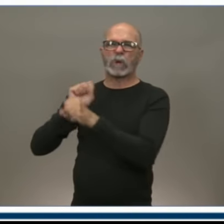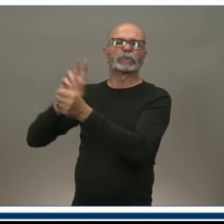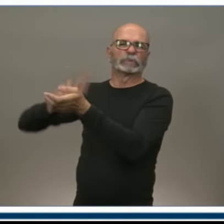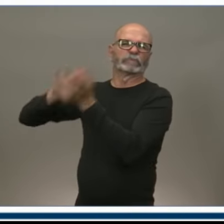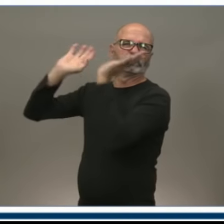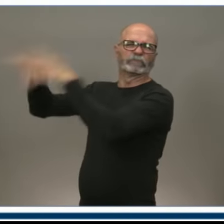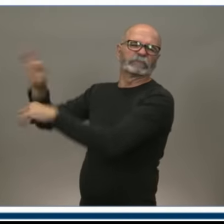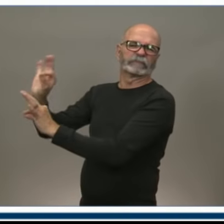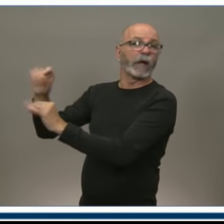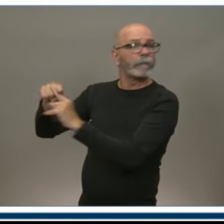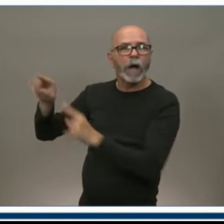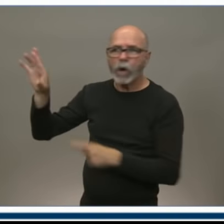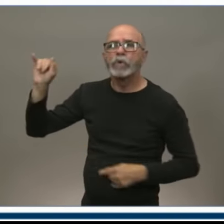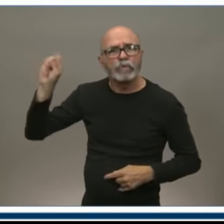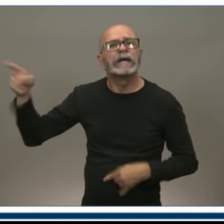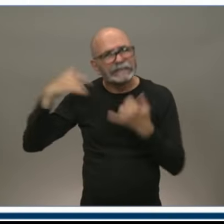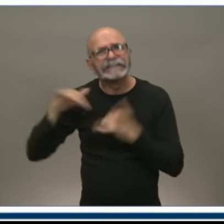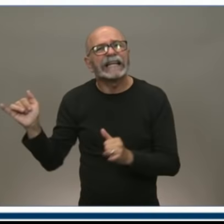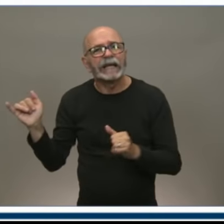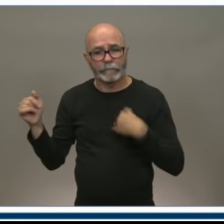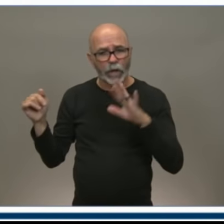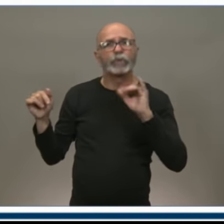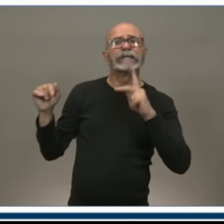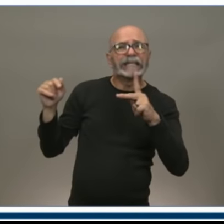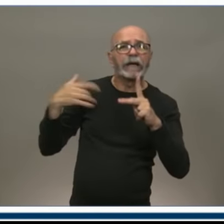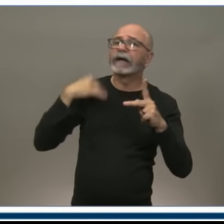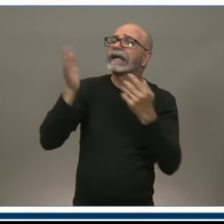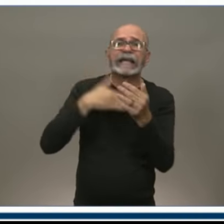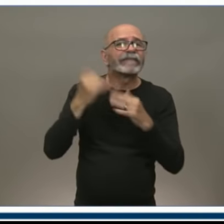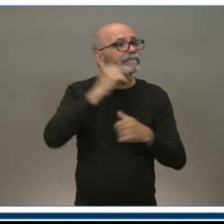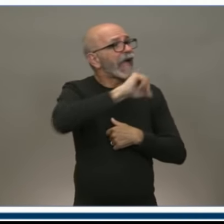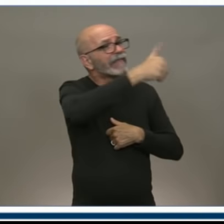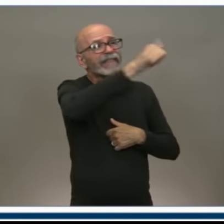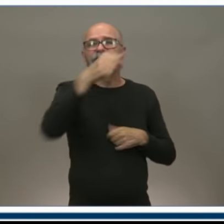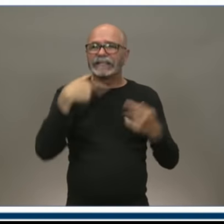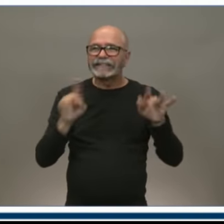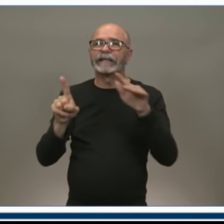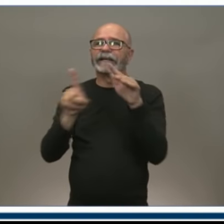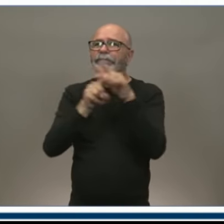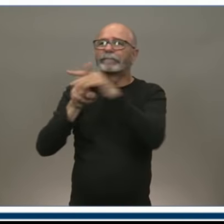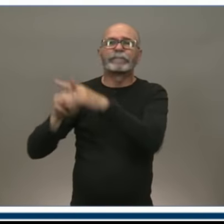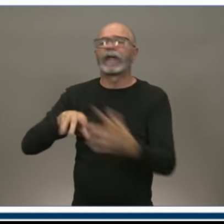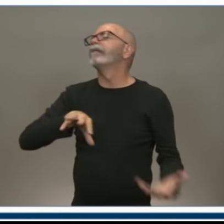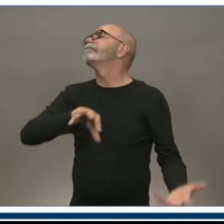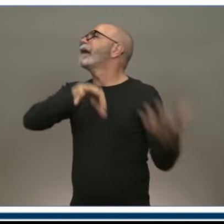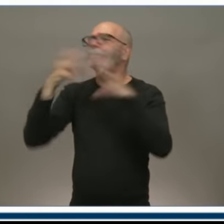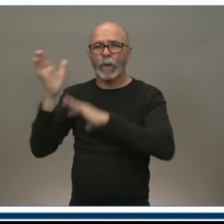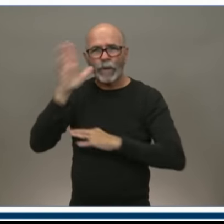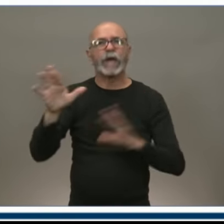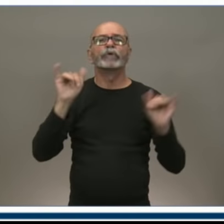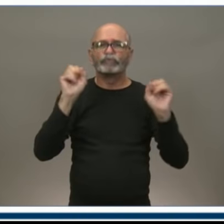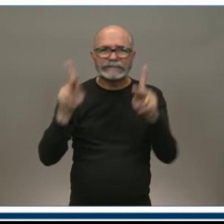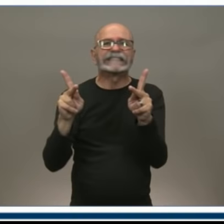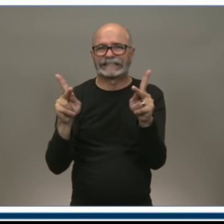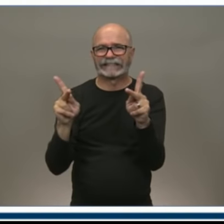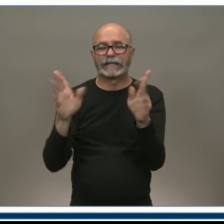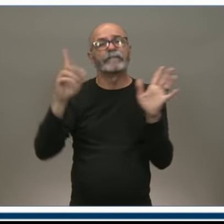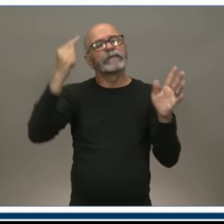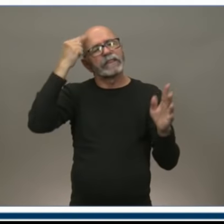them, whether it's for COVID or some other kind of healthcare event that we have. So we need to think about each other and how